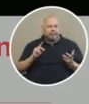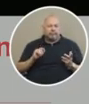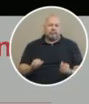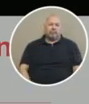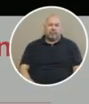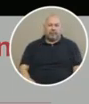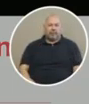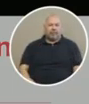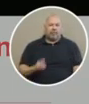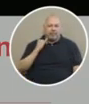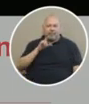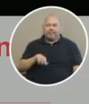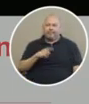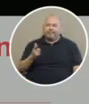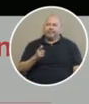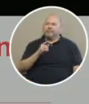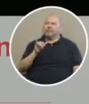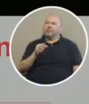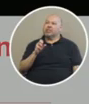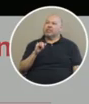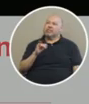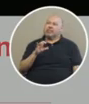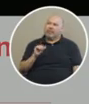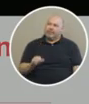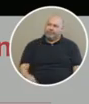And with that, I think I'm going to pass it over to Jessica.